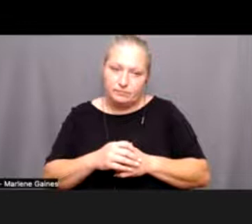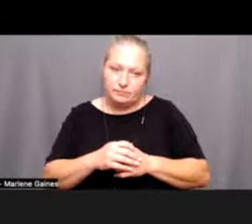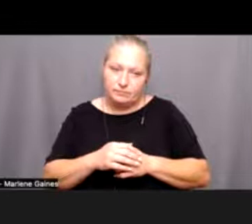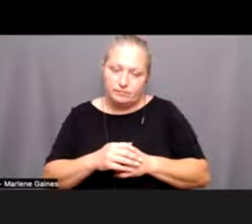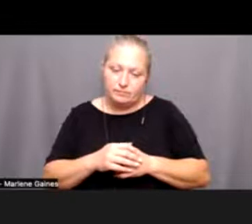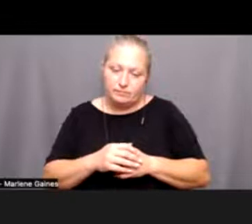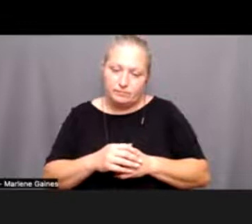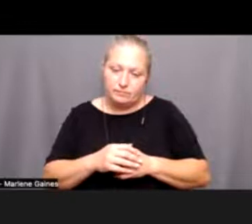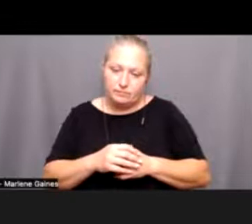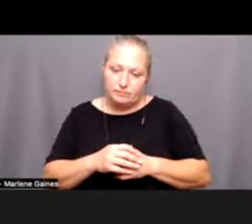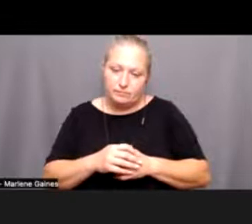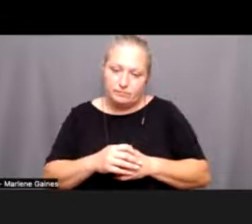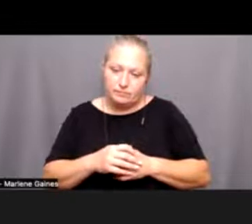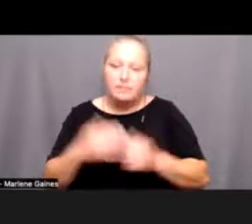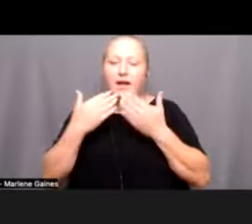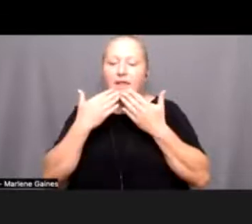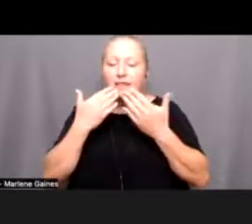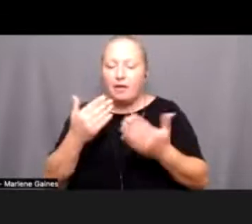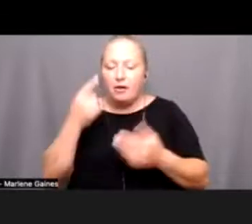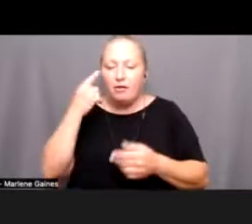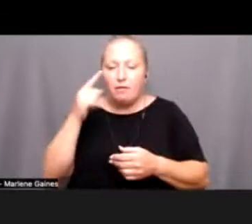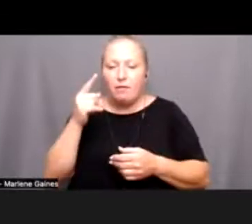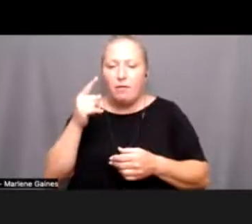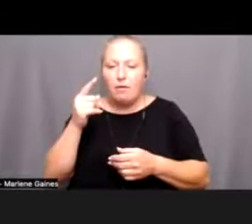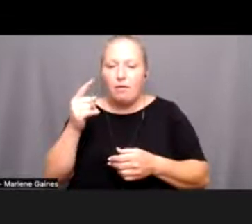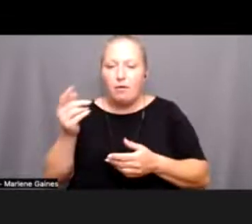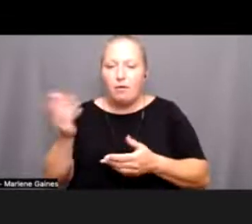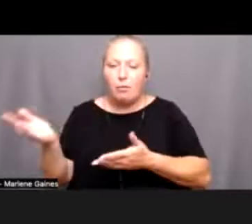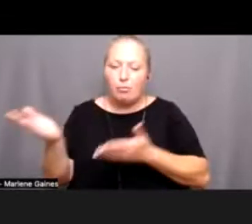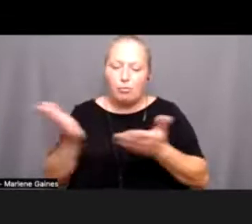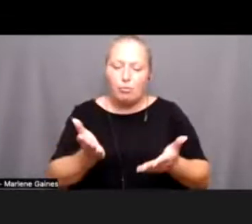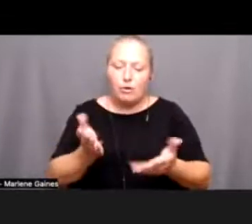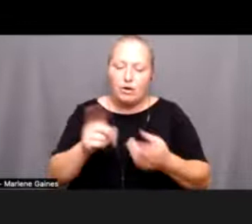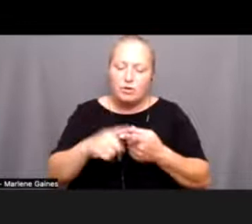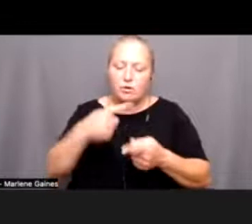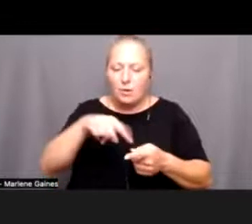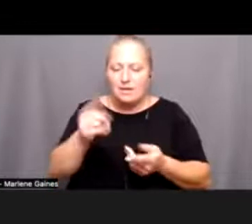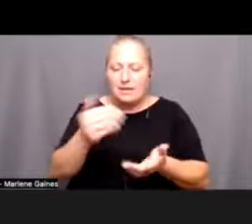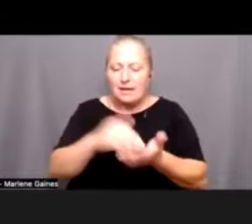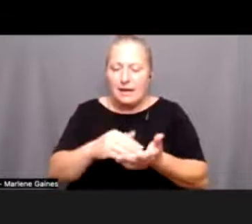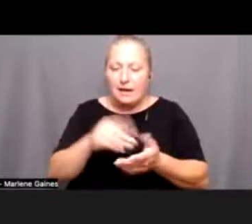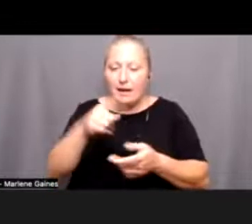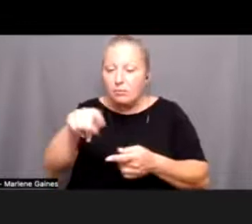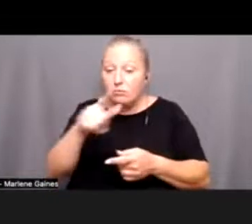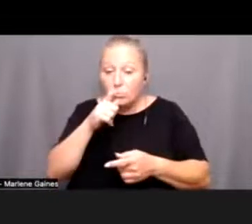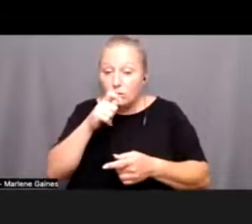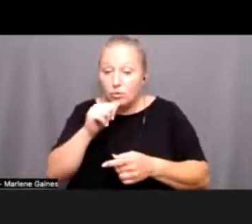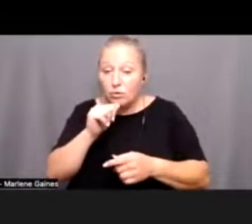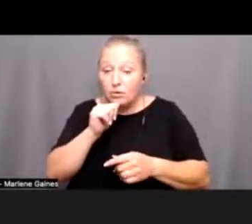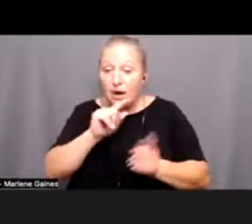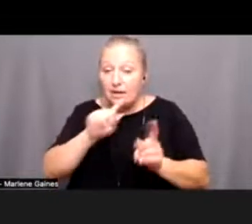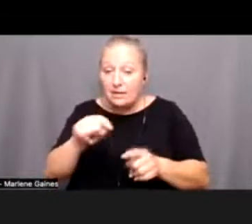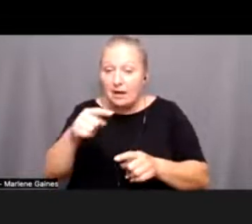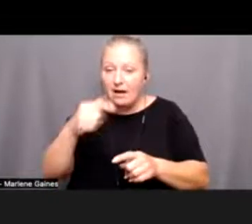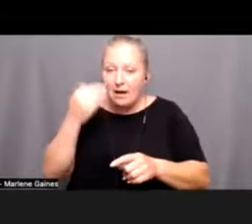Thank you for bringing this, back to us again. And for those of you that were not able to attend, I know we've